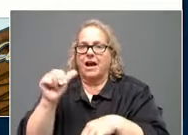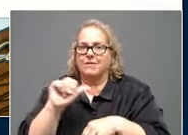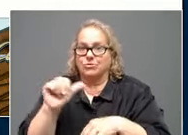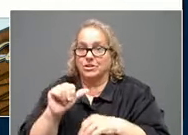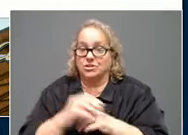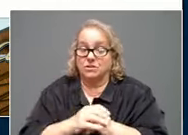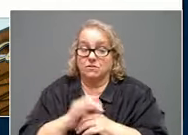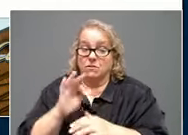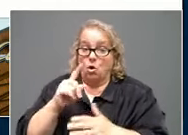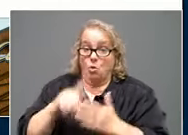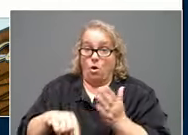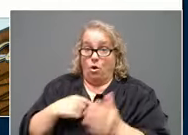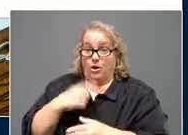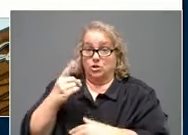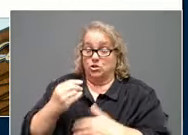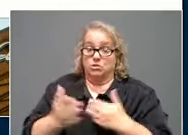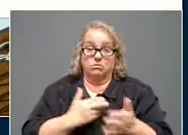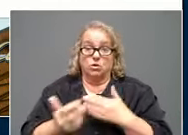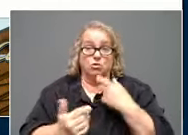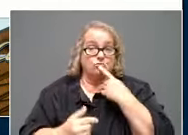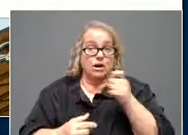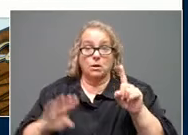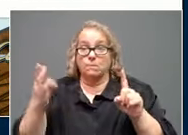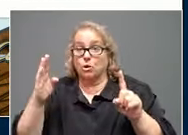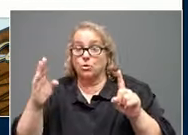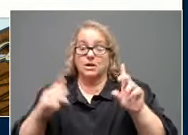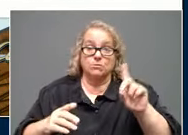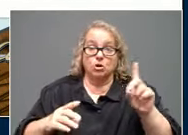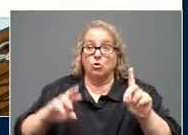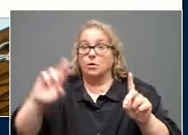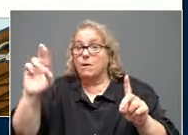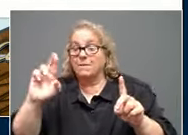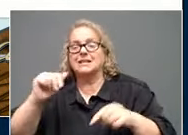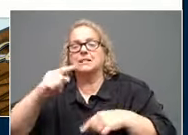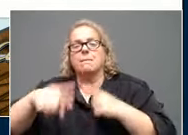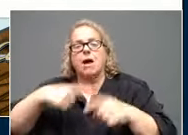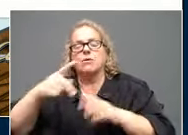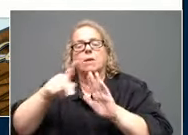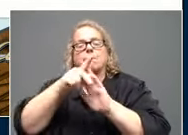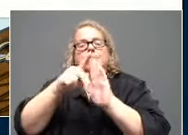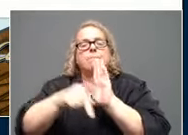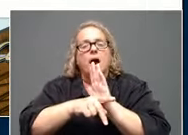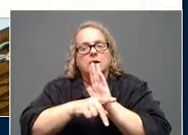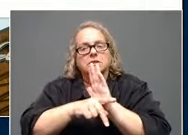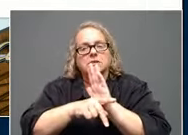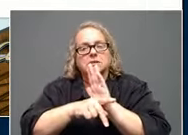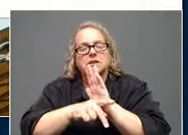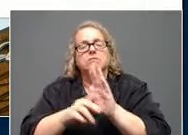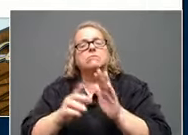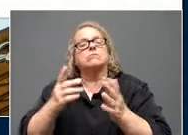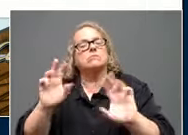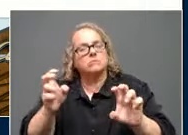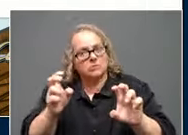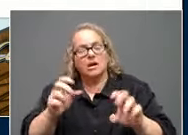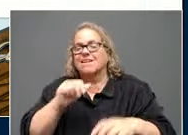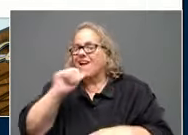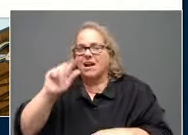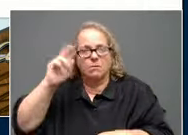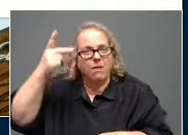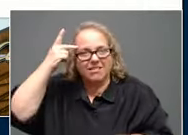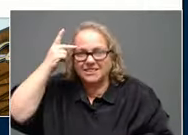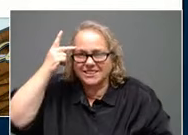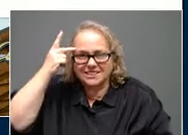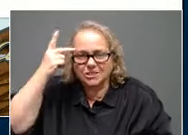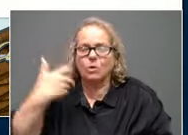about red or blue, Democrat or Republican, it's about policy over politics, we should want to do things that work. And the early data coming